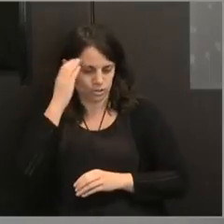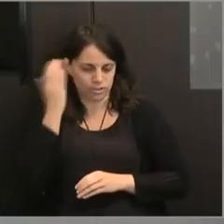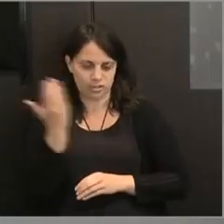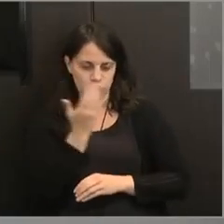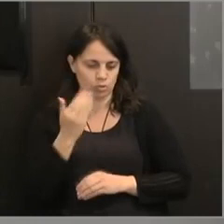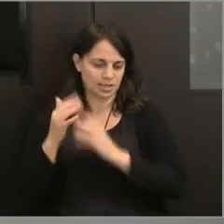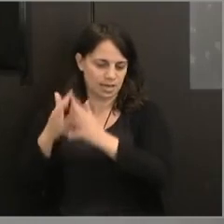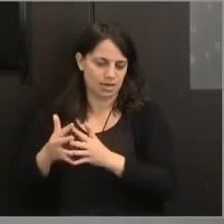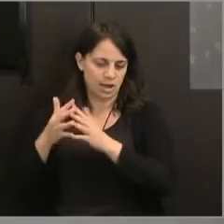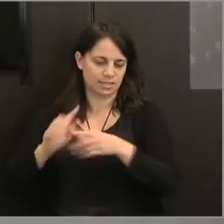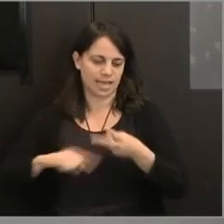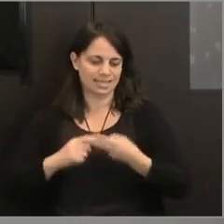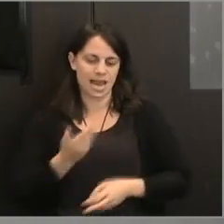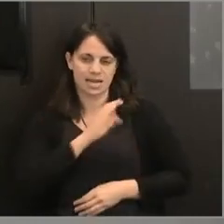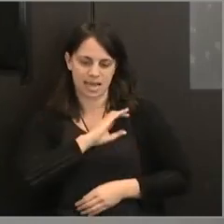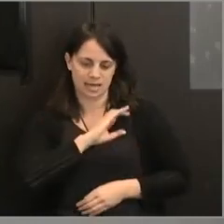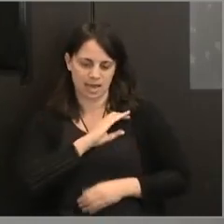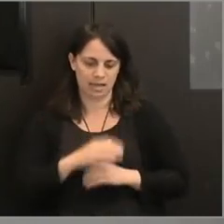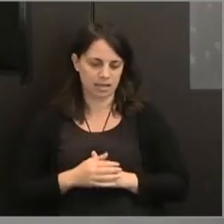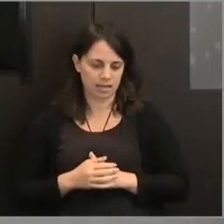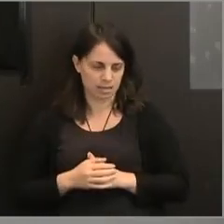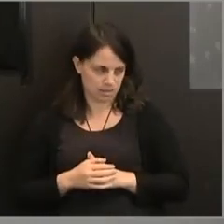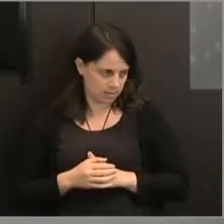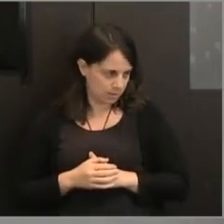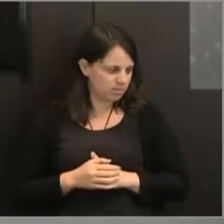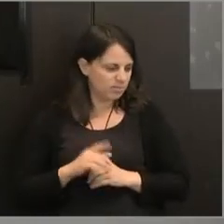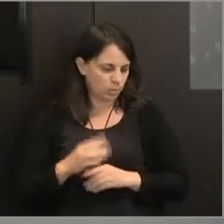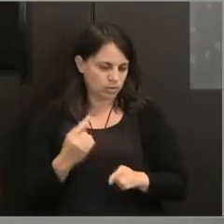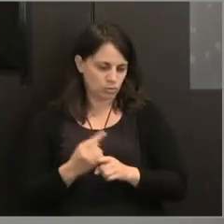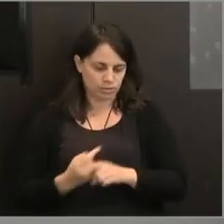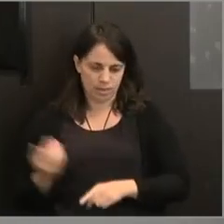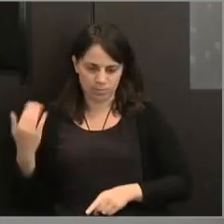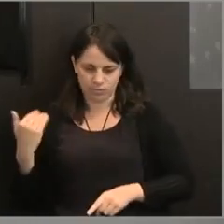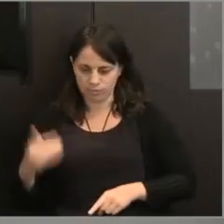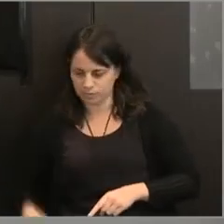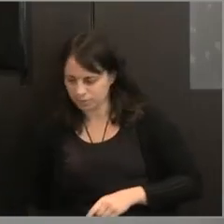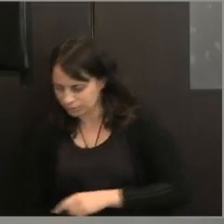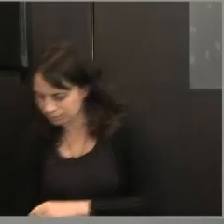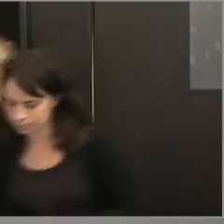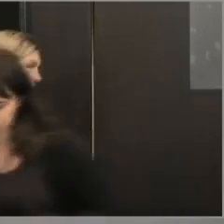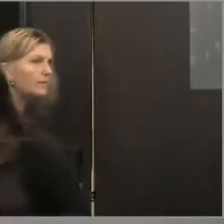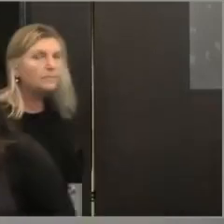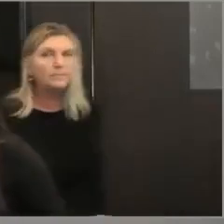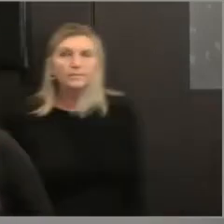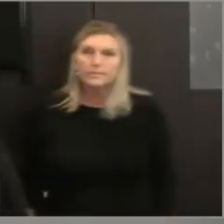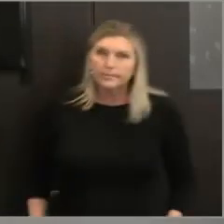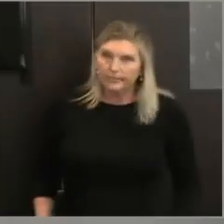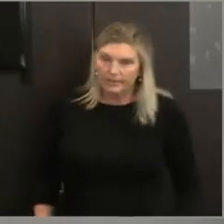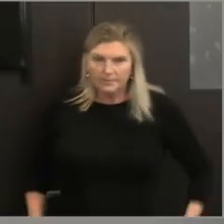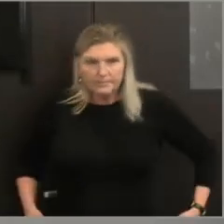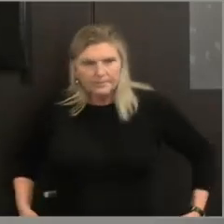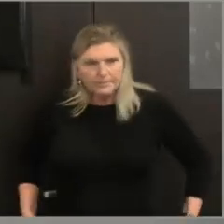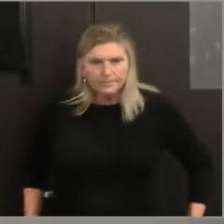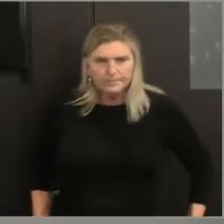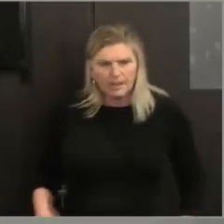United States and Canada that was referred to earlier. A brief examination of the